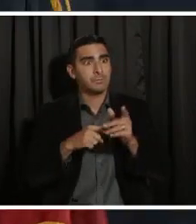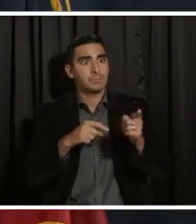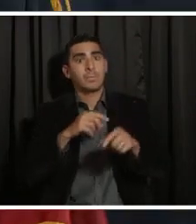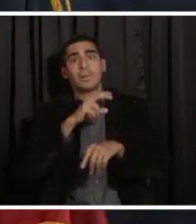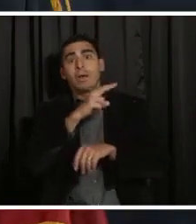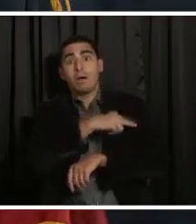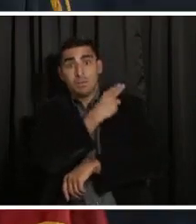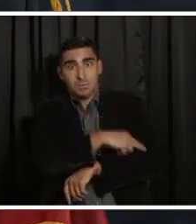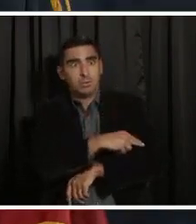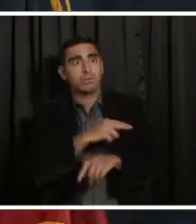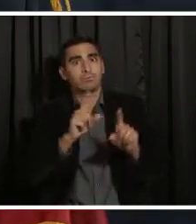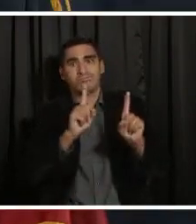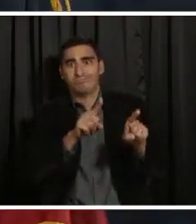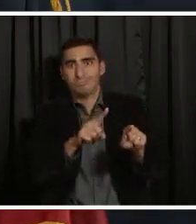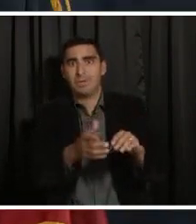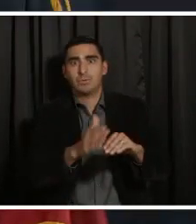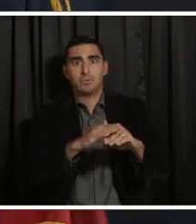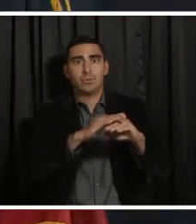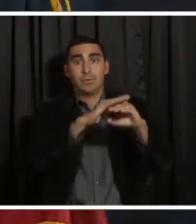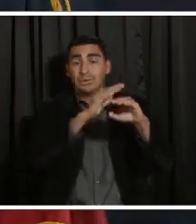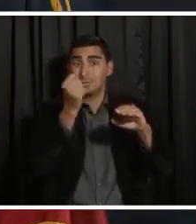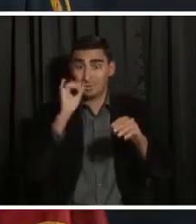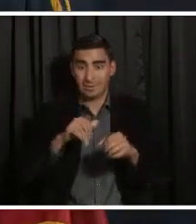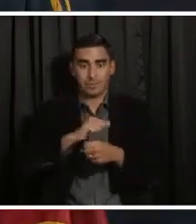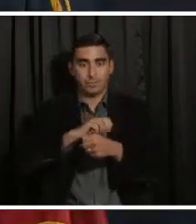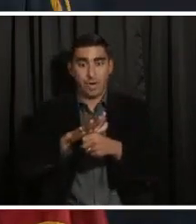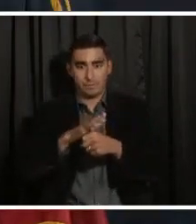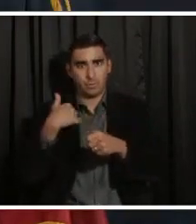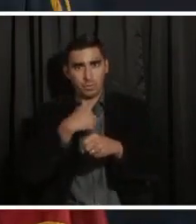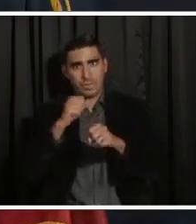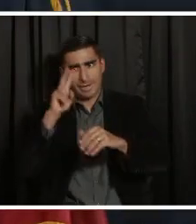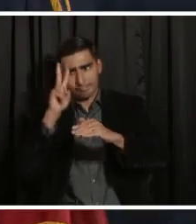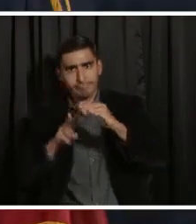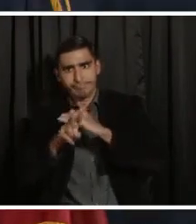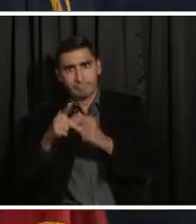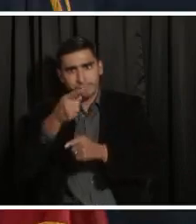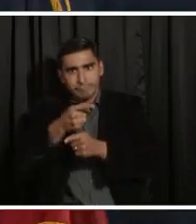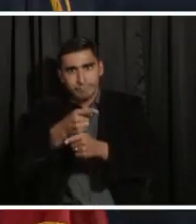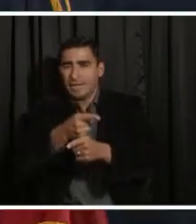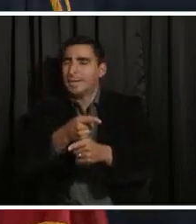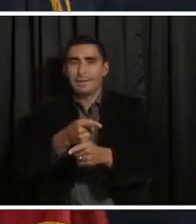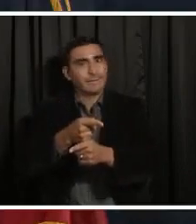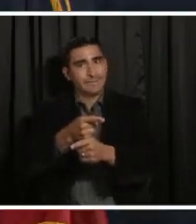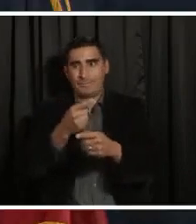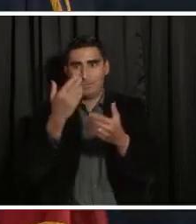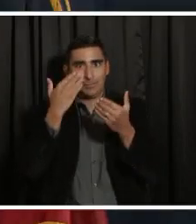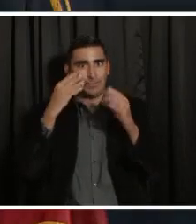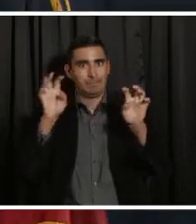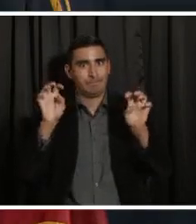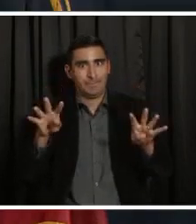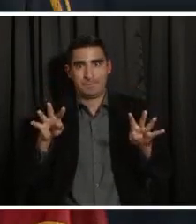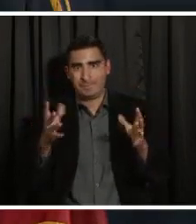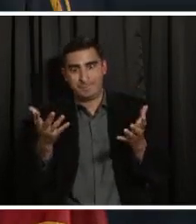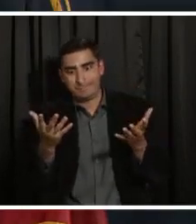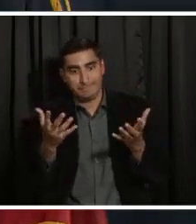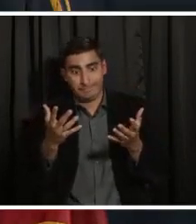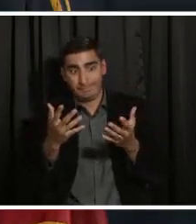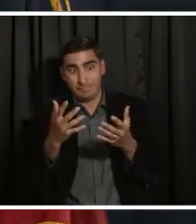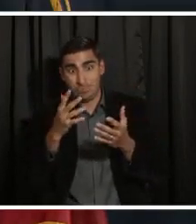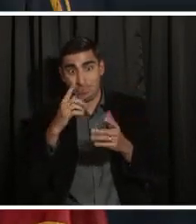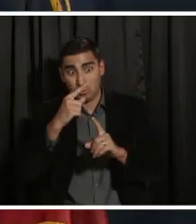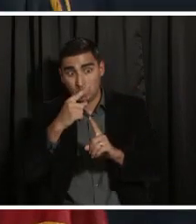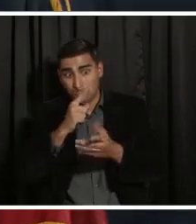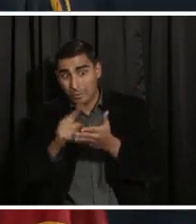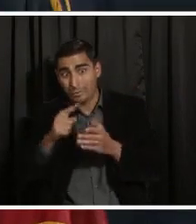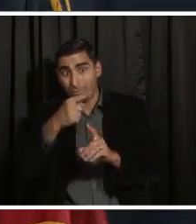concern. We never know where this virus is going to go the next day, the next week, the next month. While we're hopeful